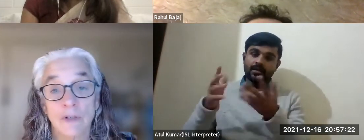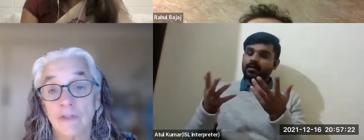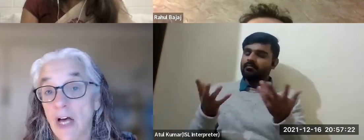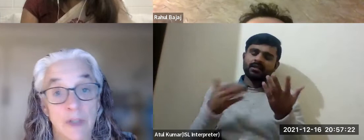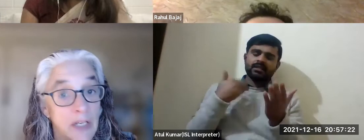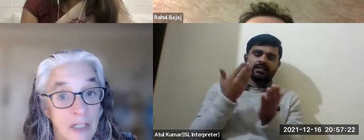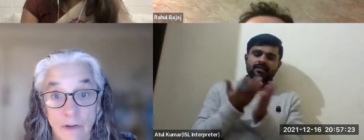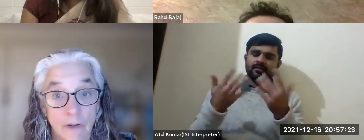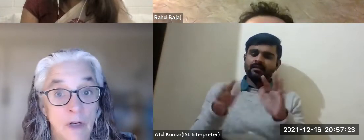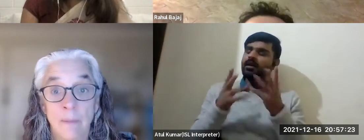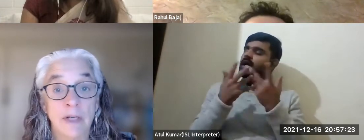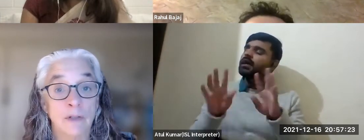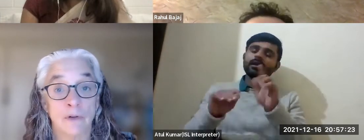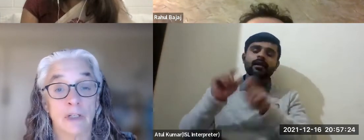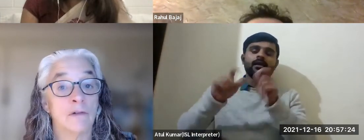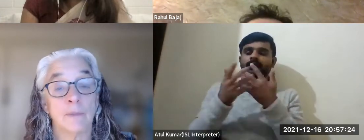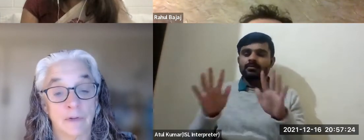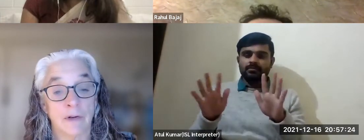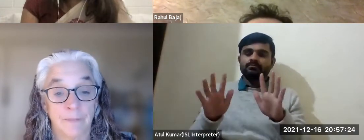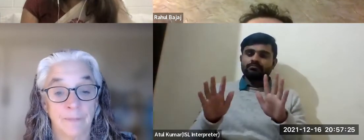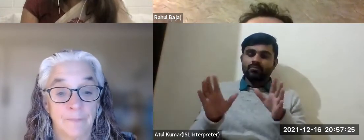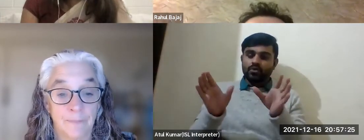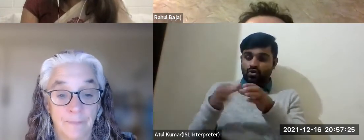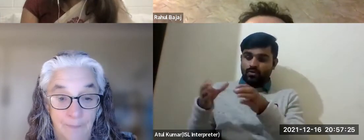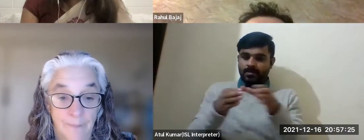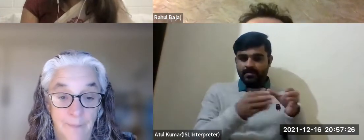like it wouldn't fly with any other minority group. So,